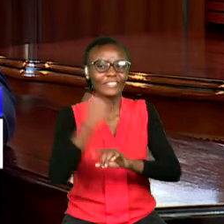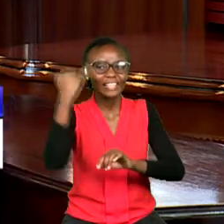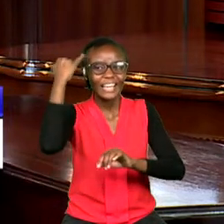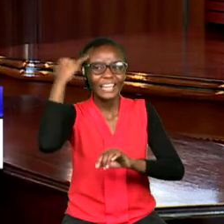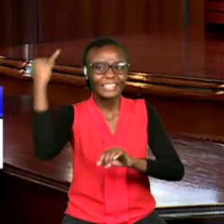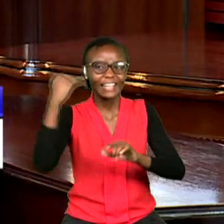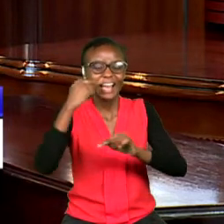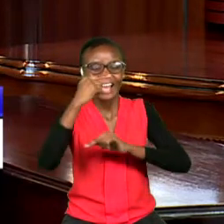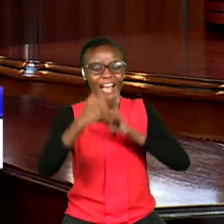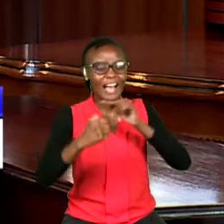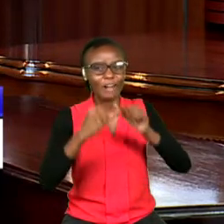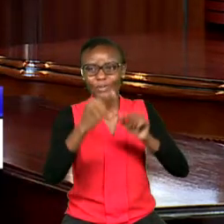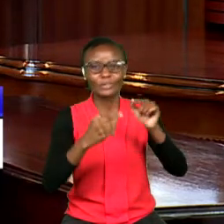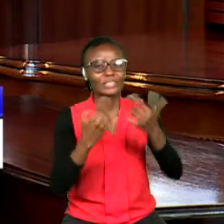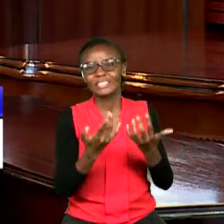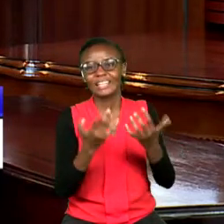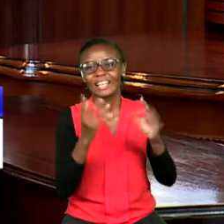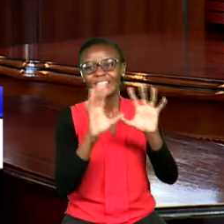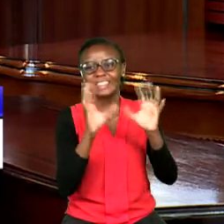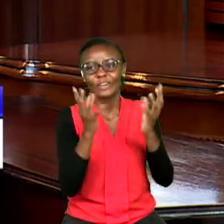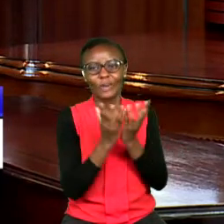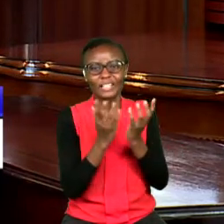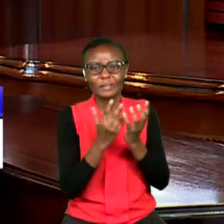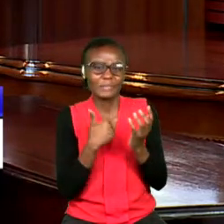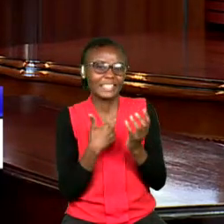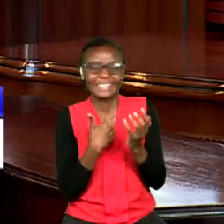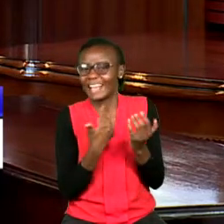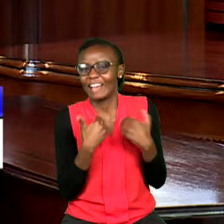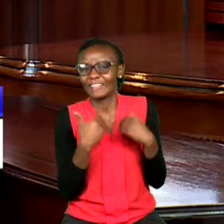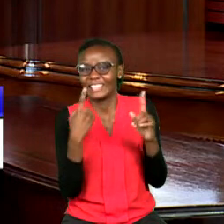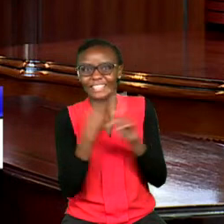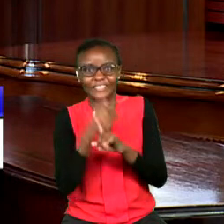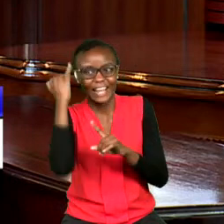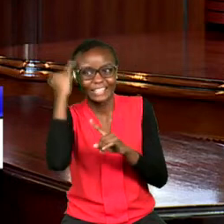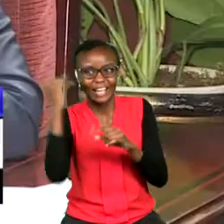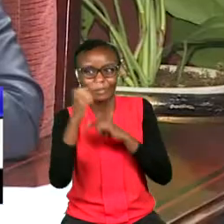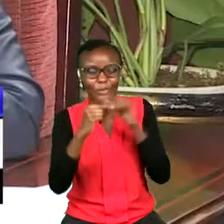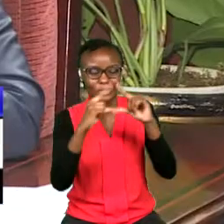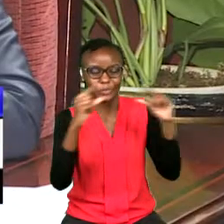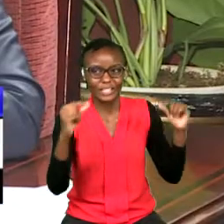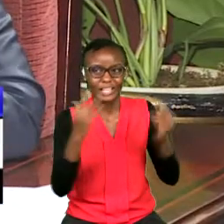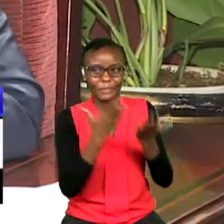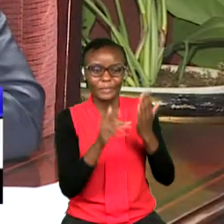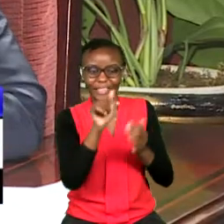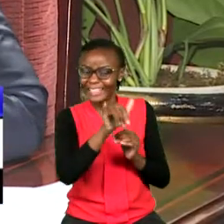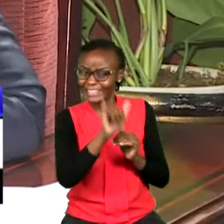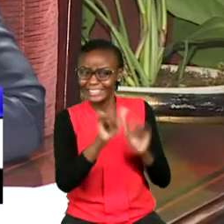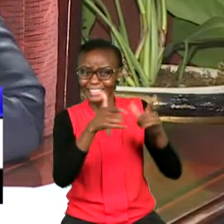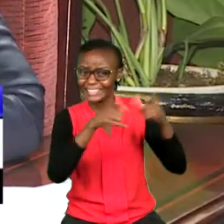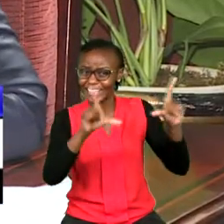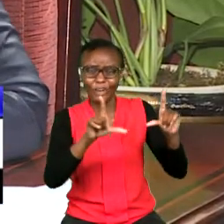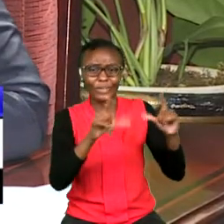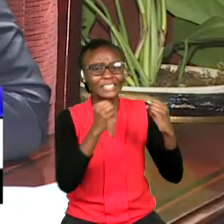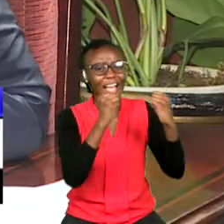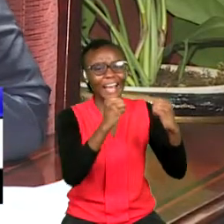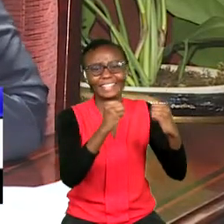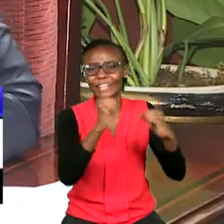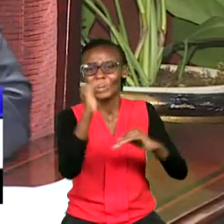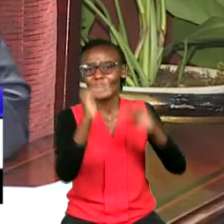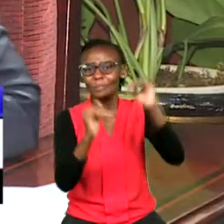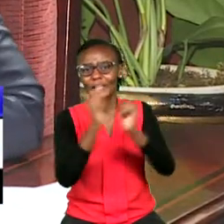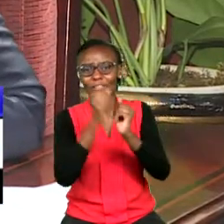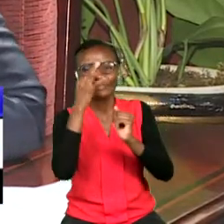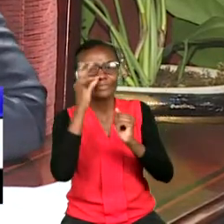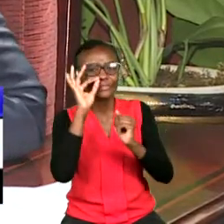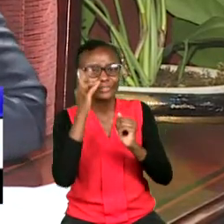differences, like to words. So I think that's a language that might be more difficult than French. But now, because you're